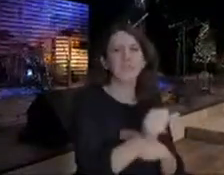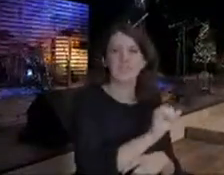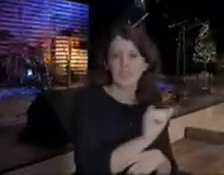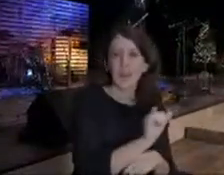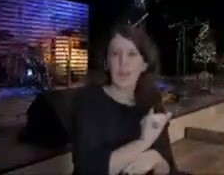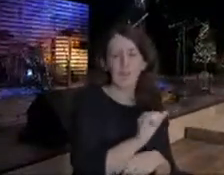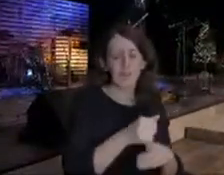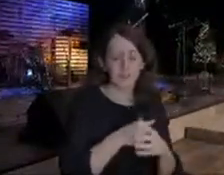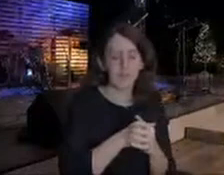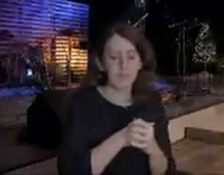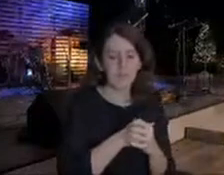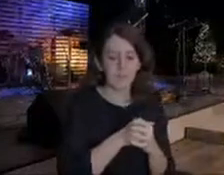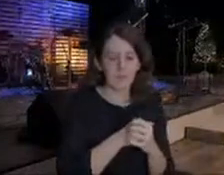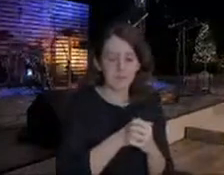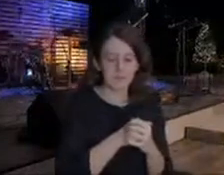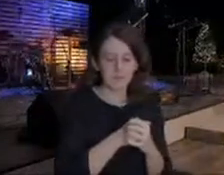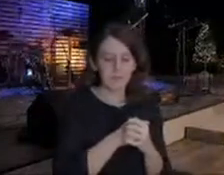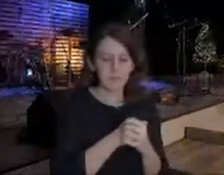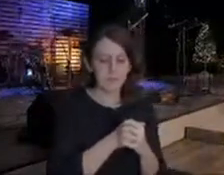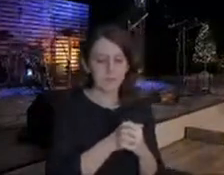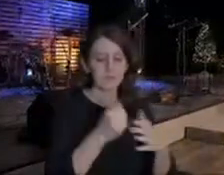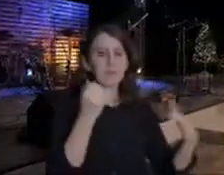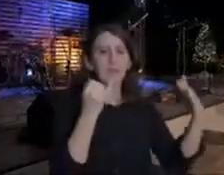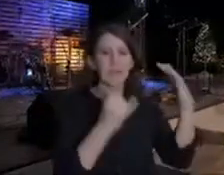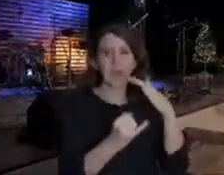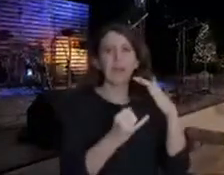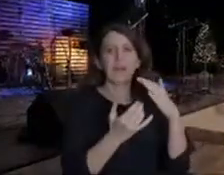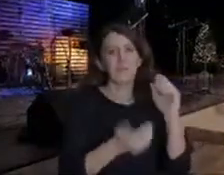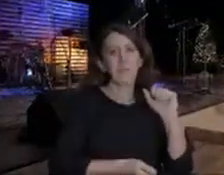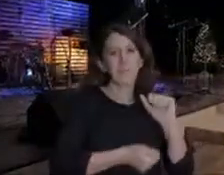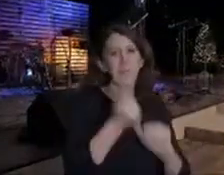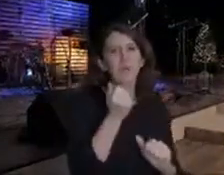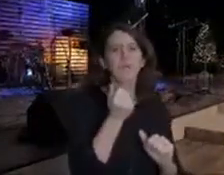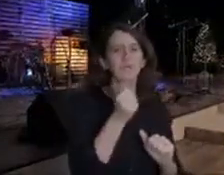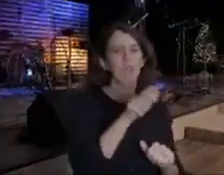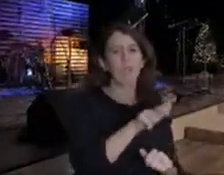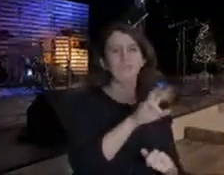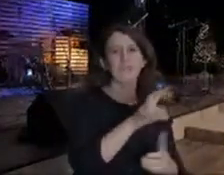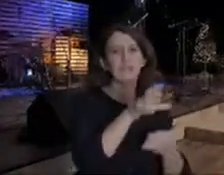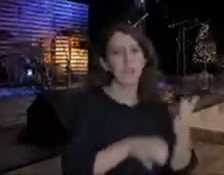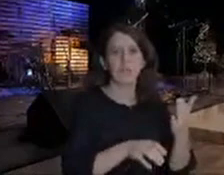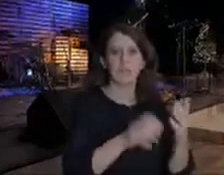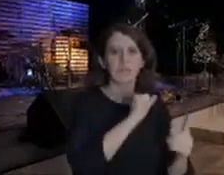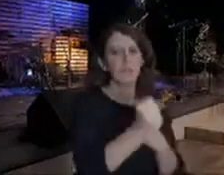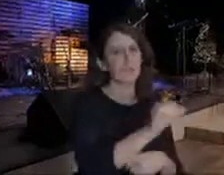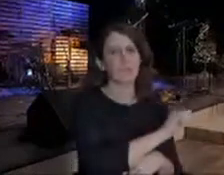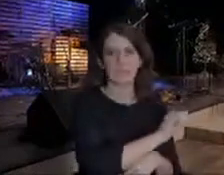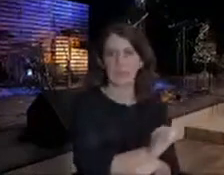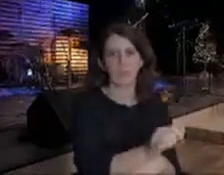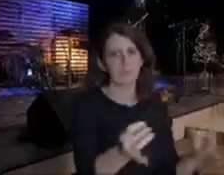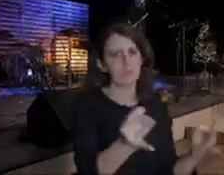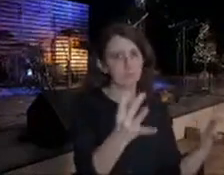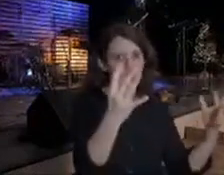the same. And that's true. Actually, the context in Isaiah doesn't really change much for the first 37 chapters. Right, so